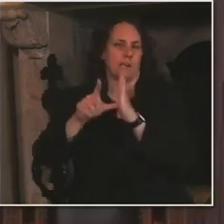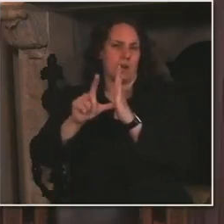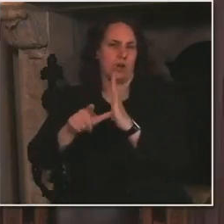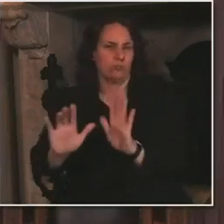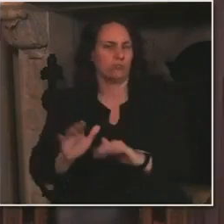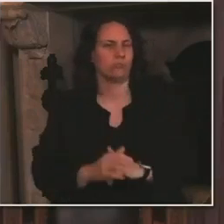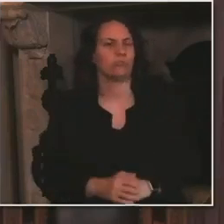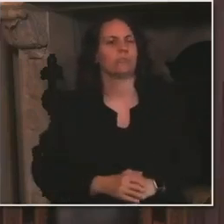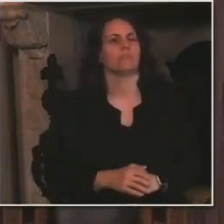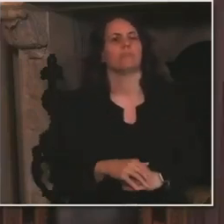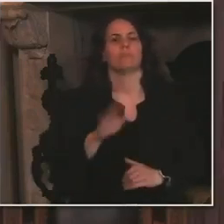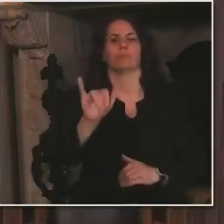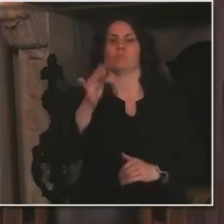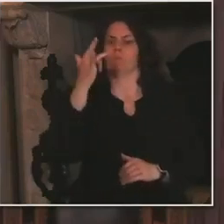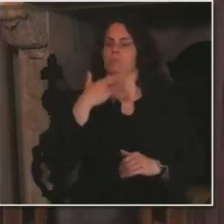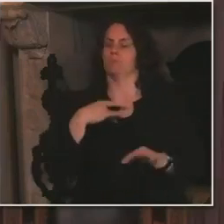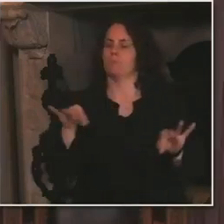methodical work around